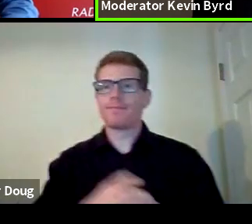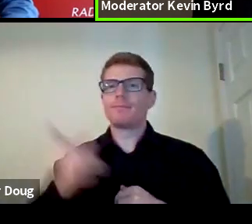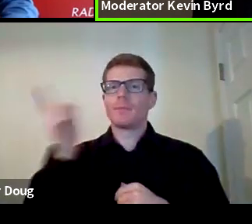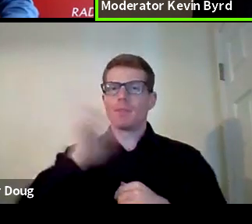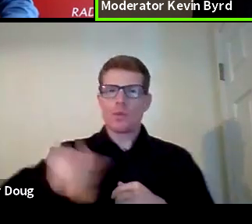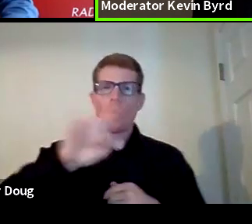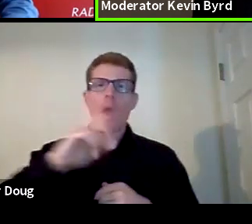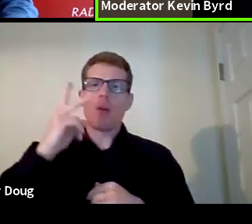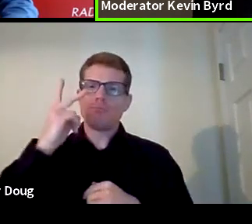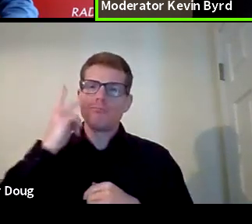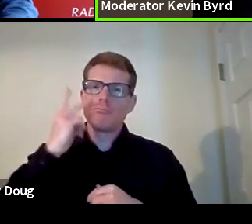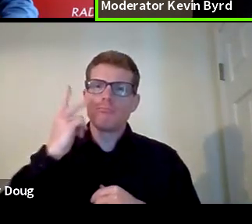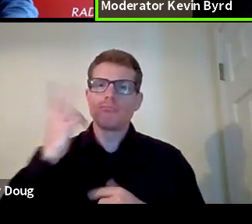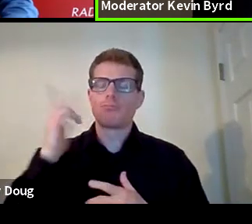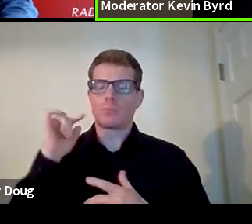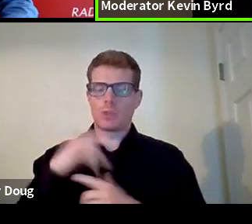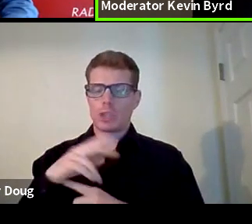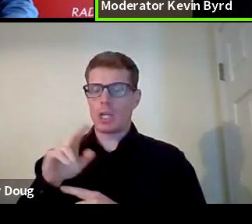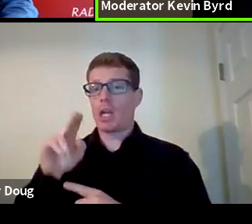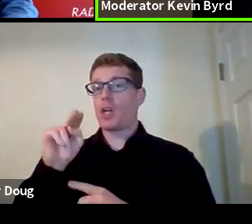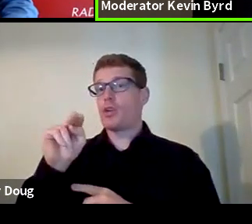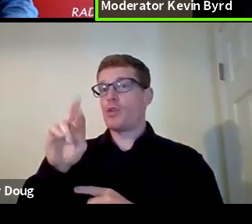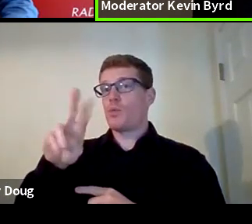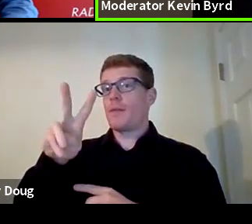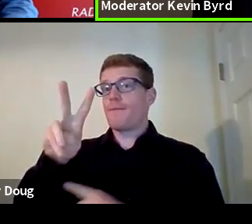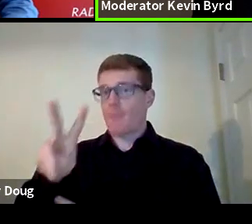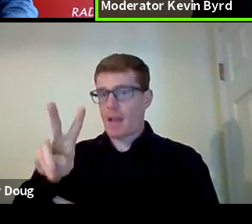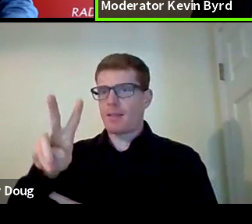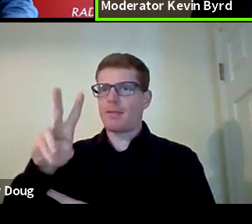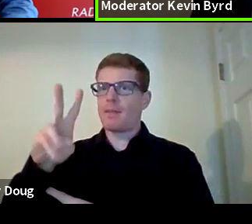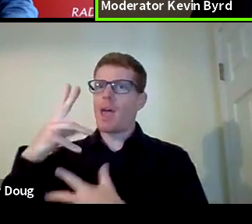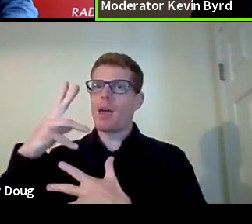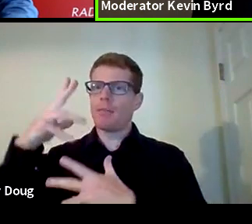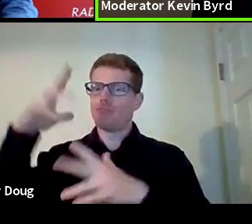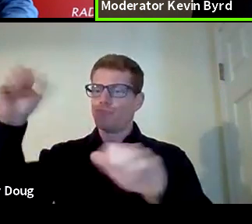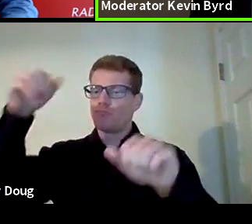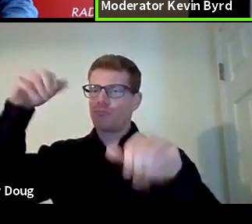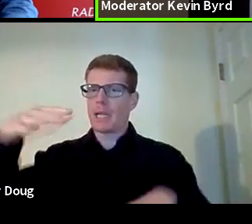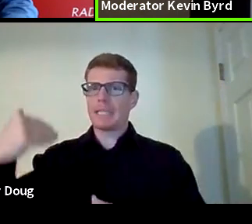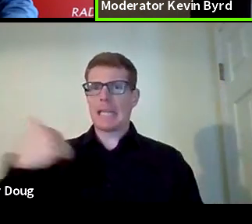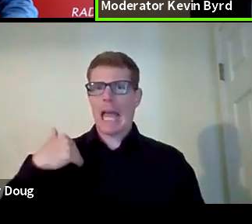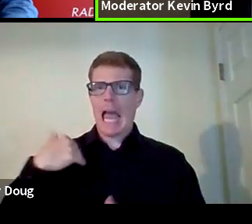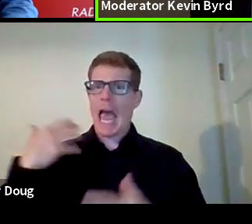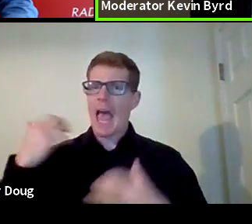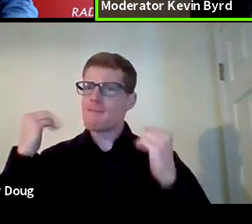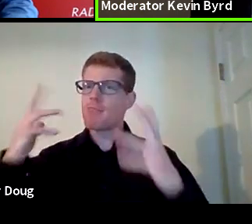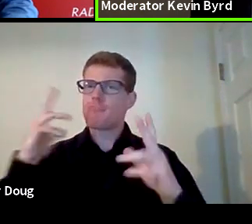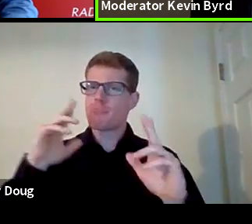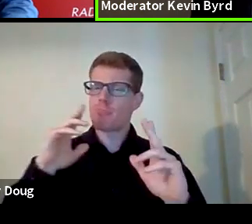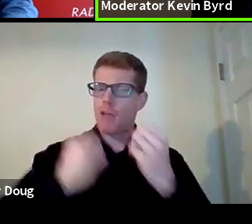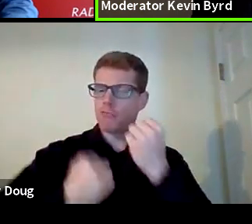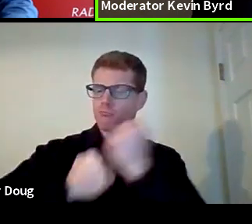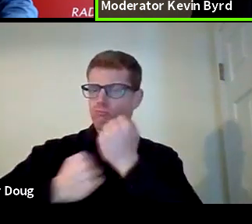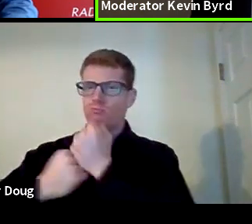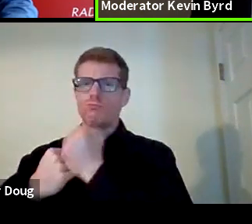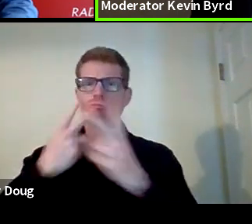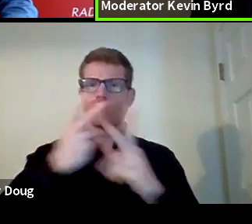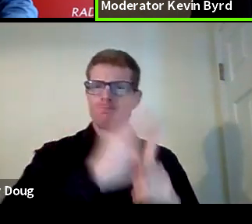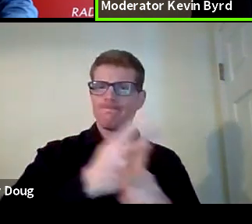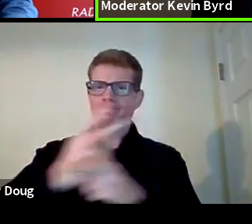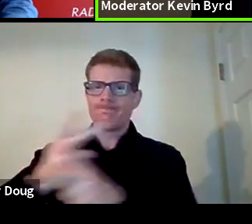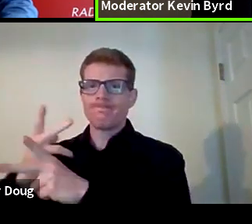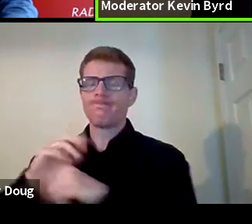our communities, and they truly work well together. As a result, our citizens should feel confident as we collectively